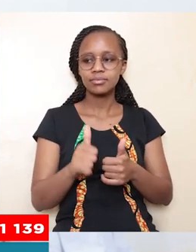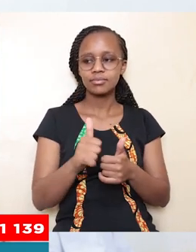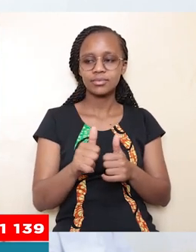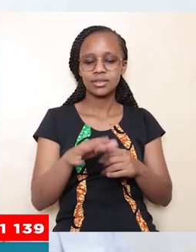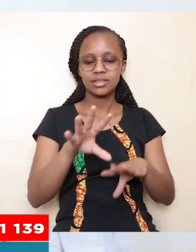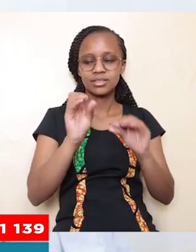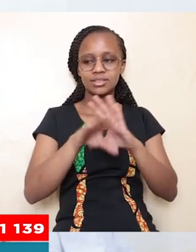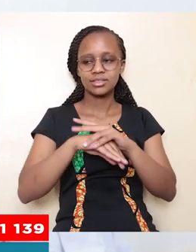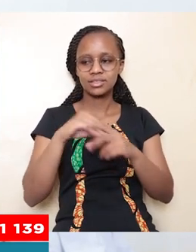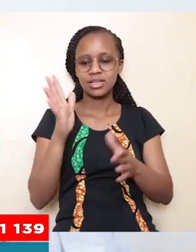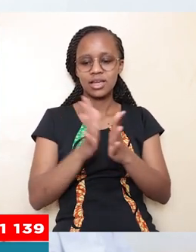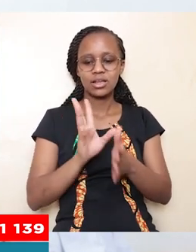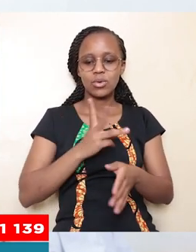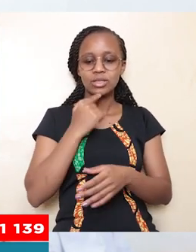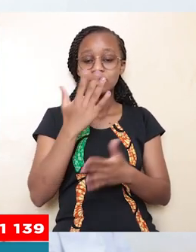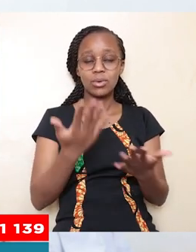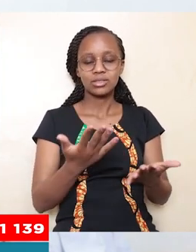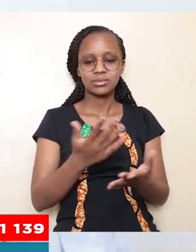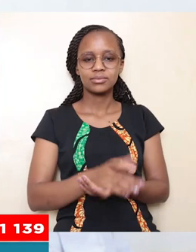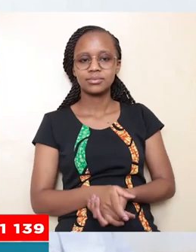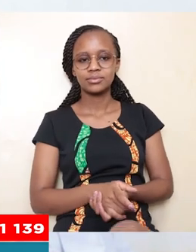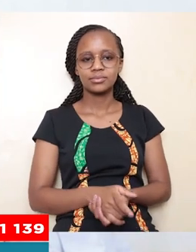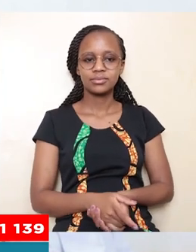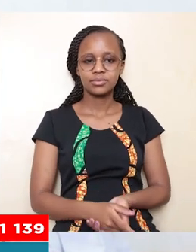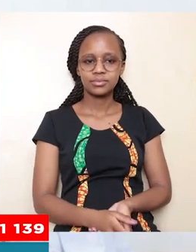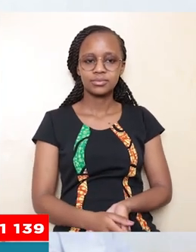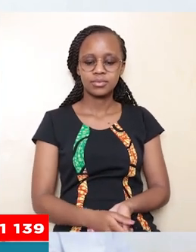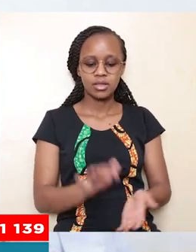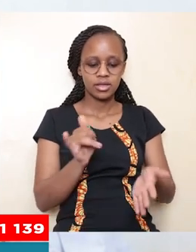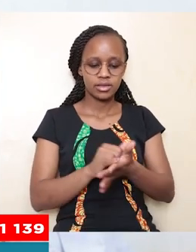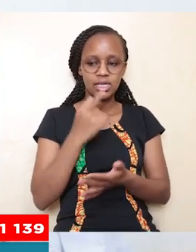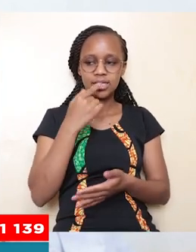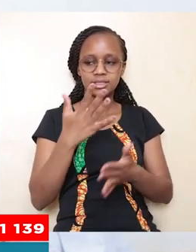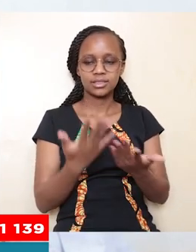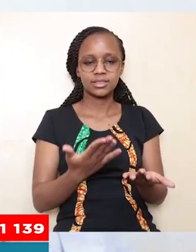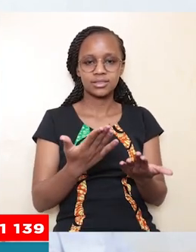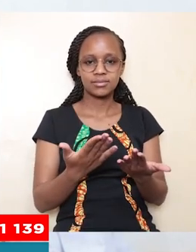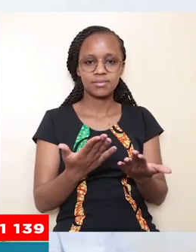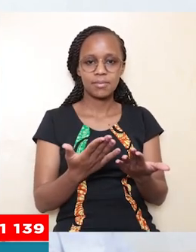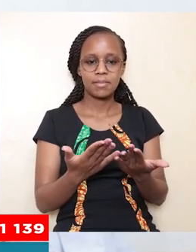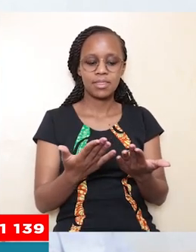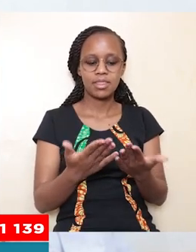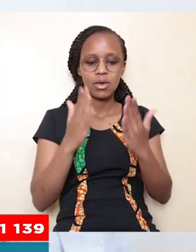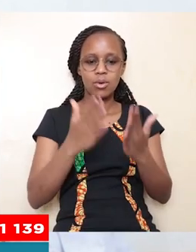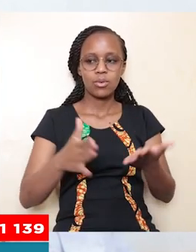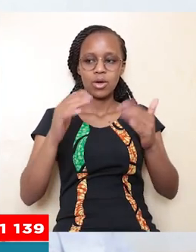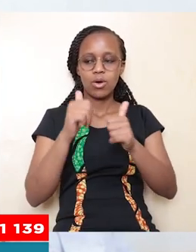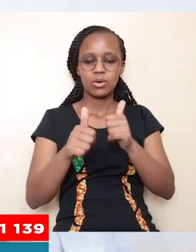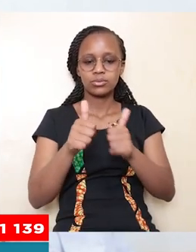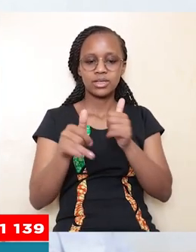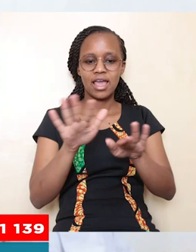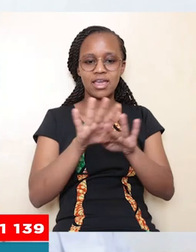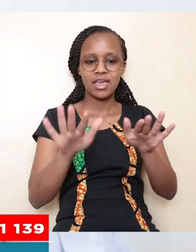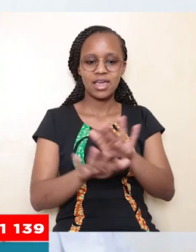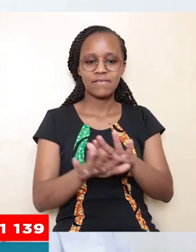away. And we say that is the springboard on which